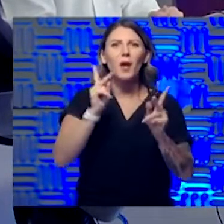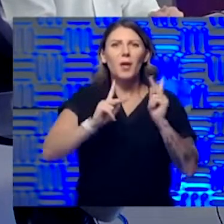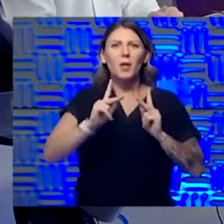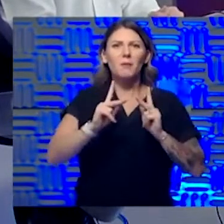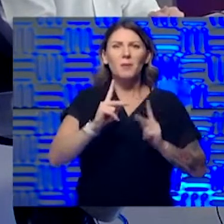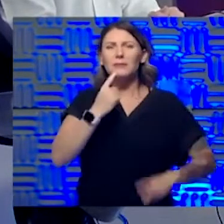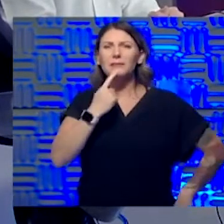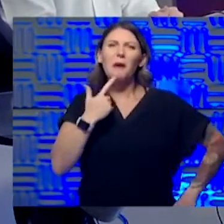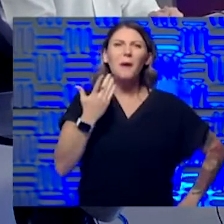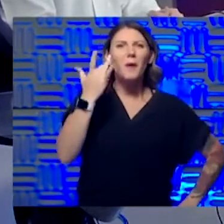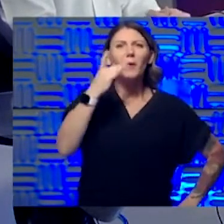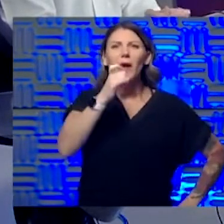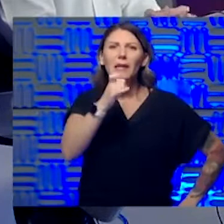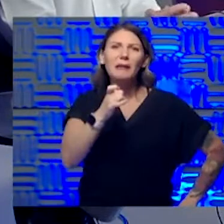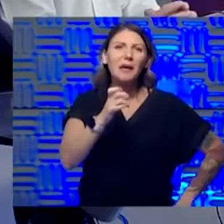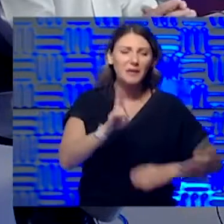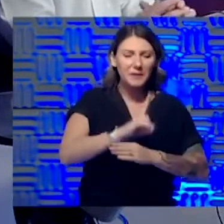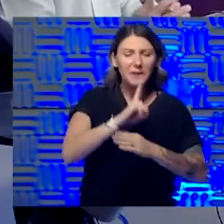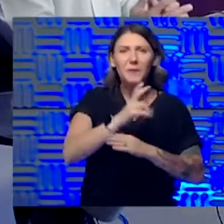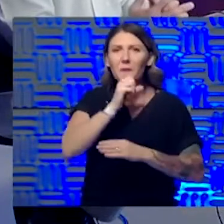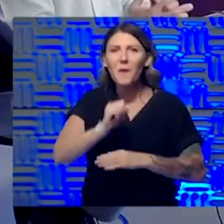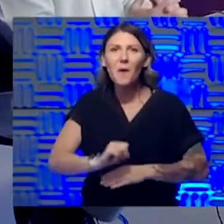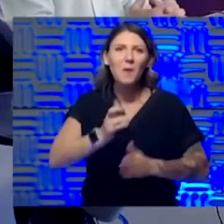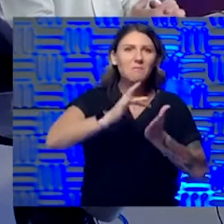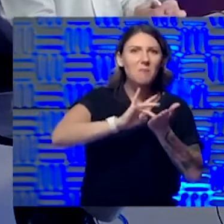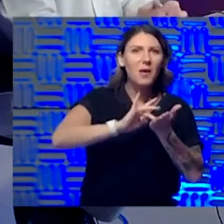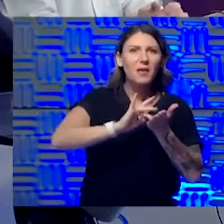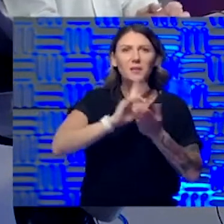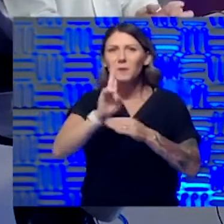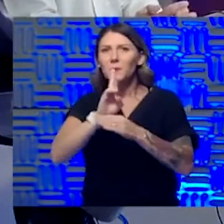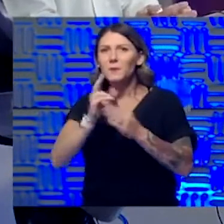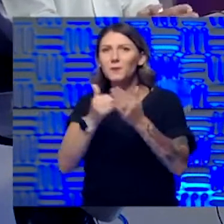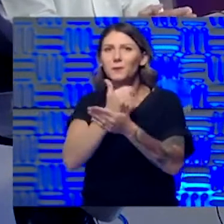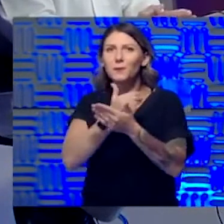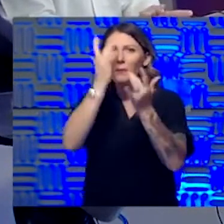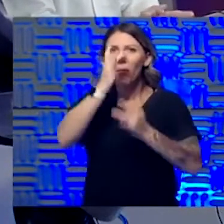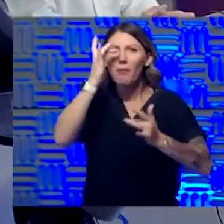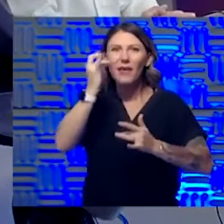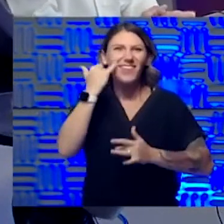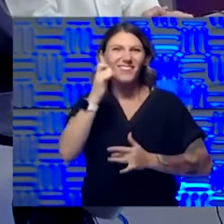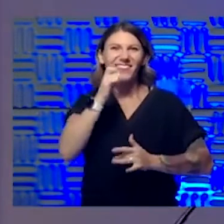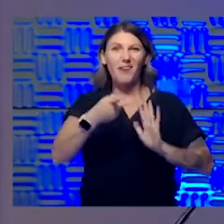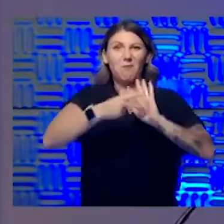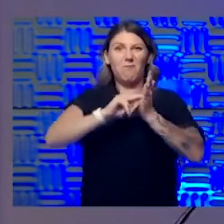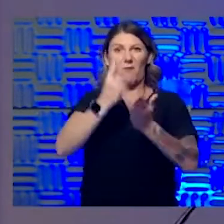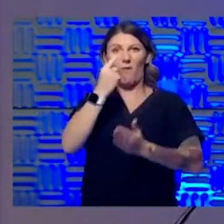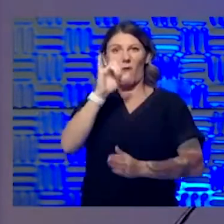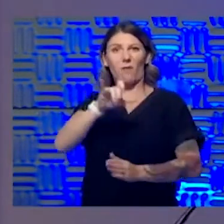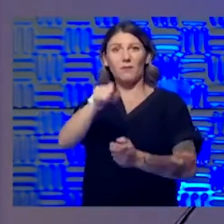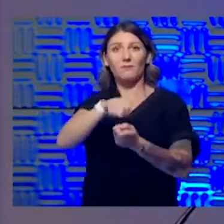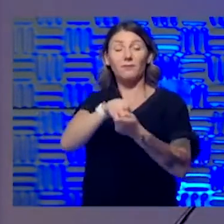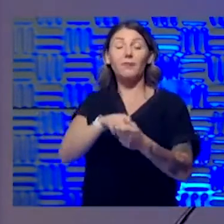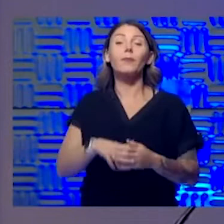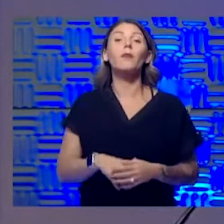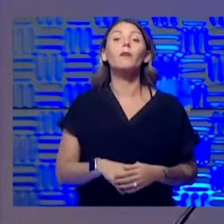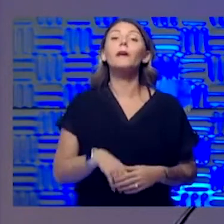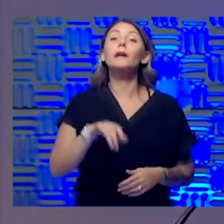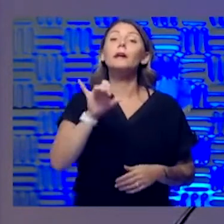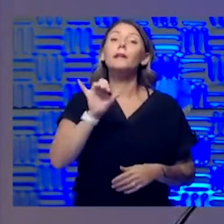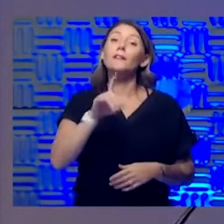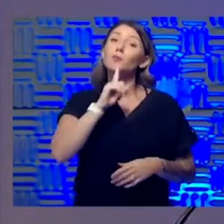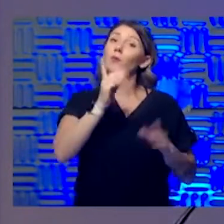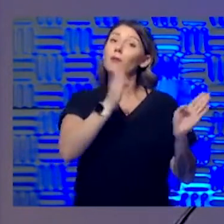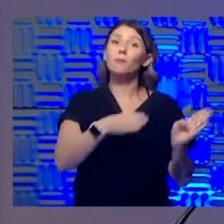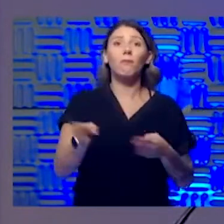an old drug and use it for some new disease if that wasn't what it was intended for? Sure. Well, that's a strategy that's really